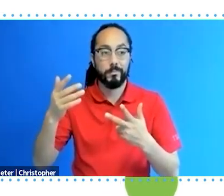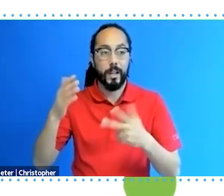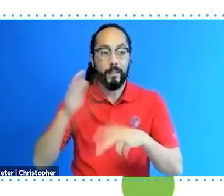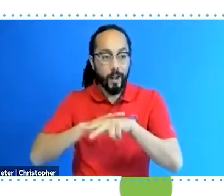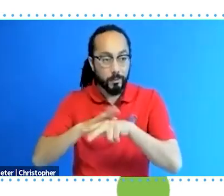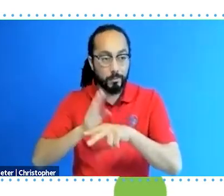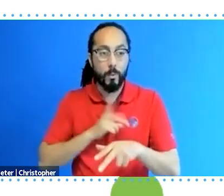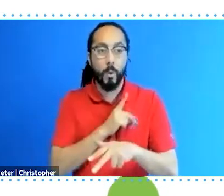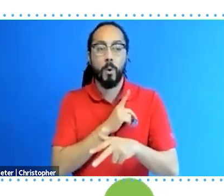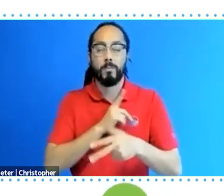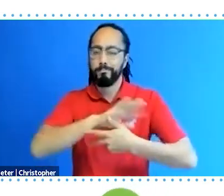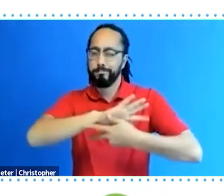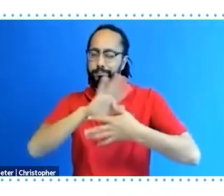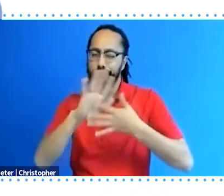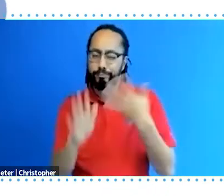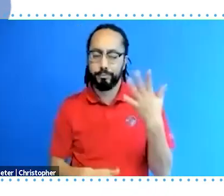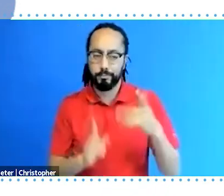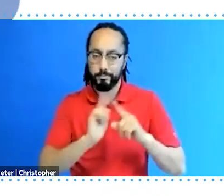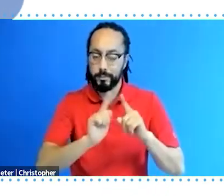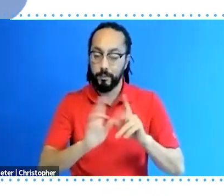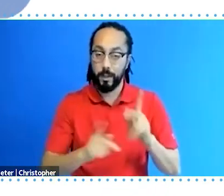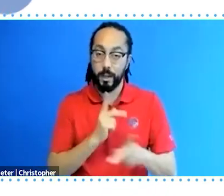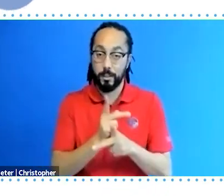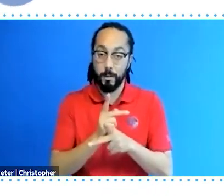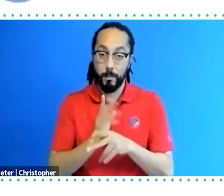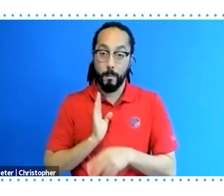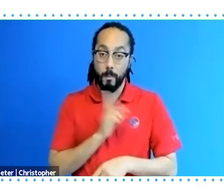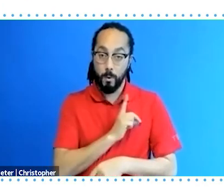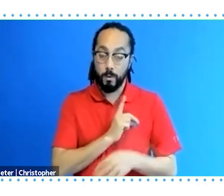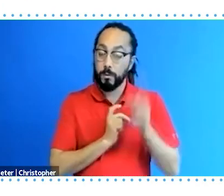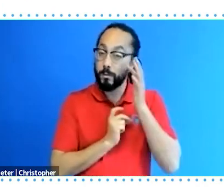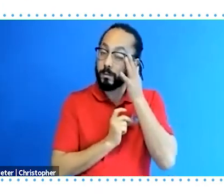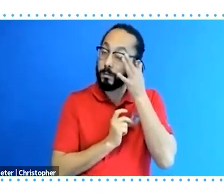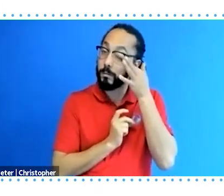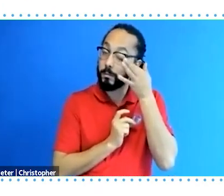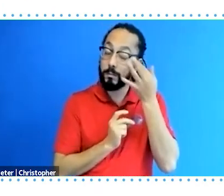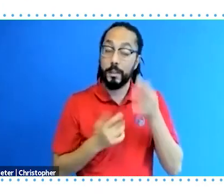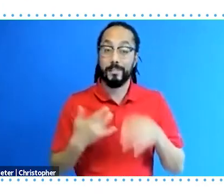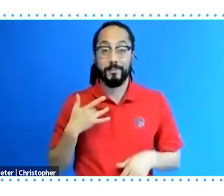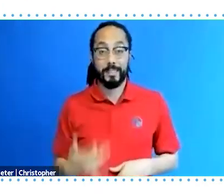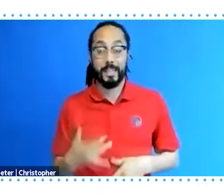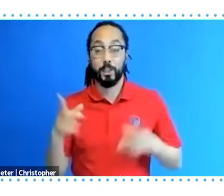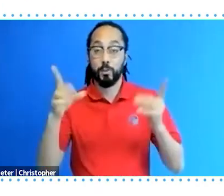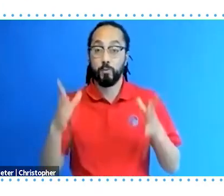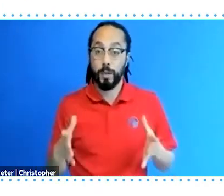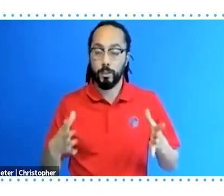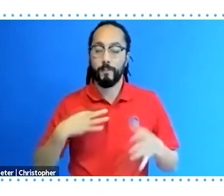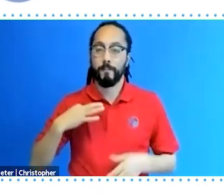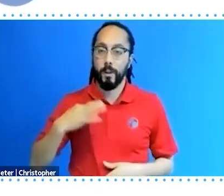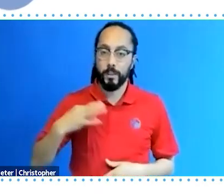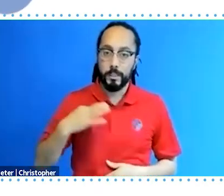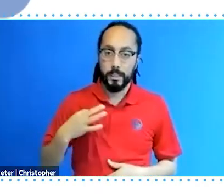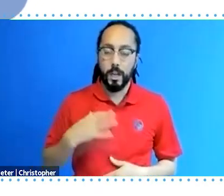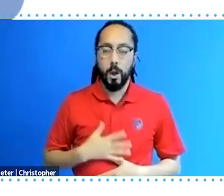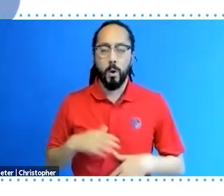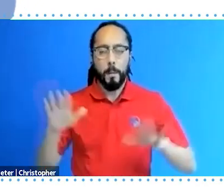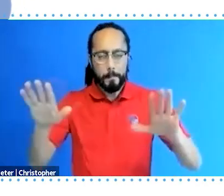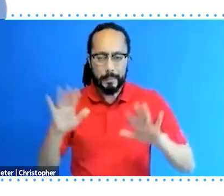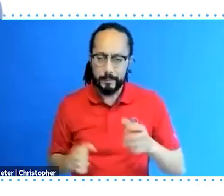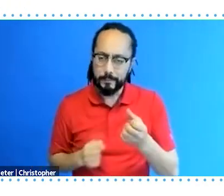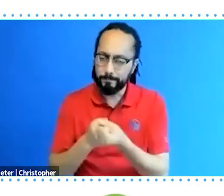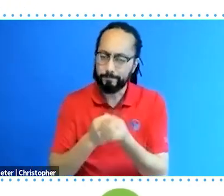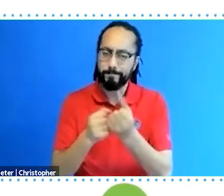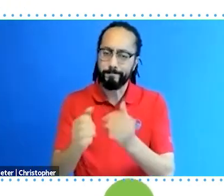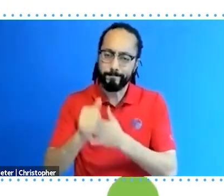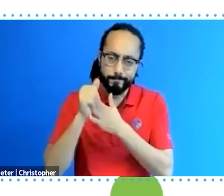types of boards, there's a wide range of volunteer directors who are tremendous leaders, tireless supporters, and champions of their